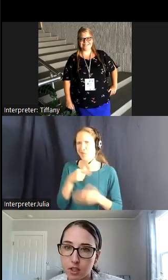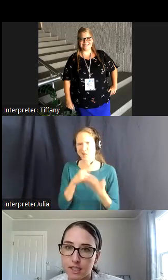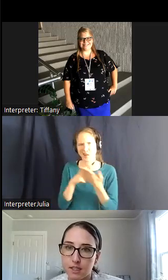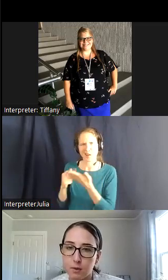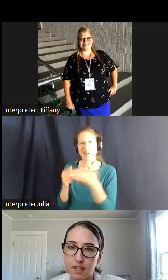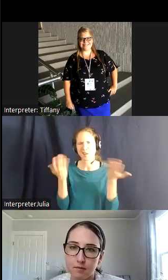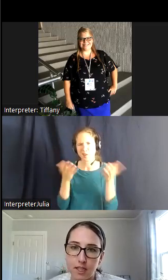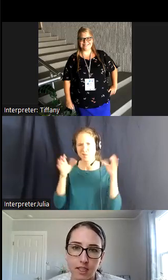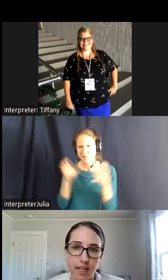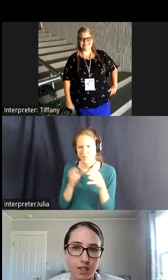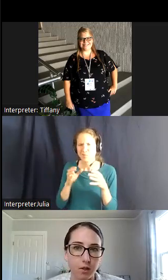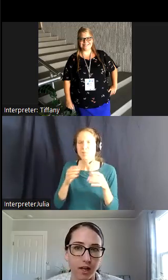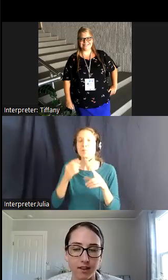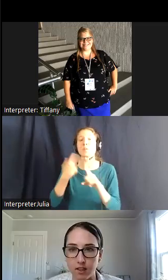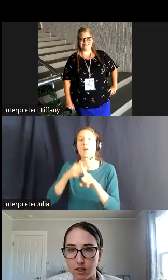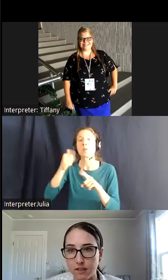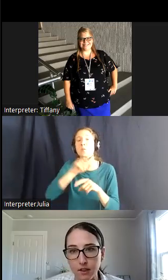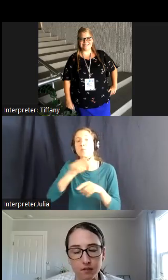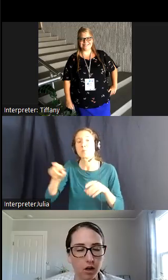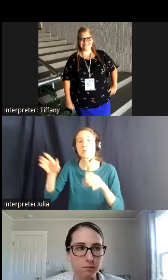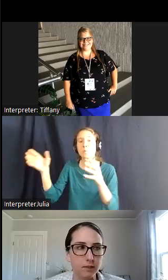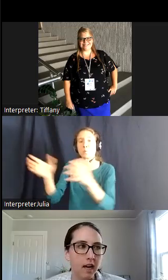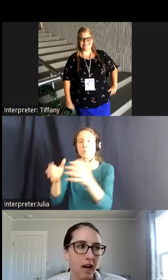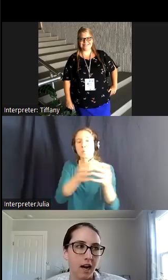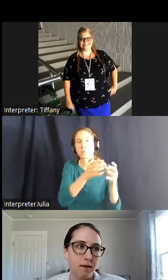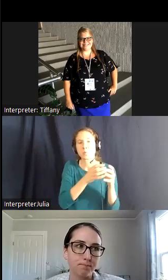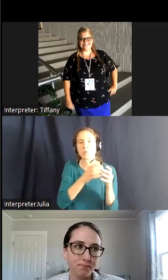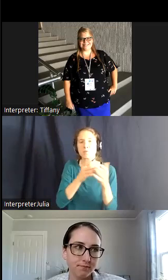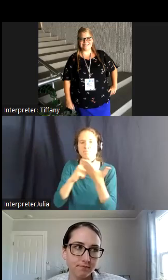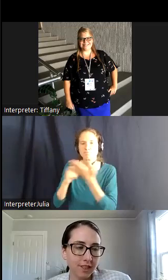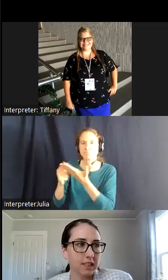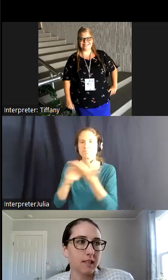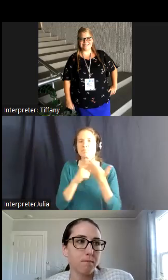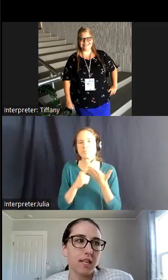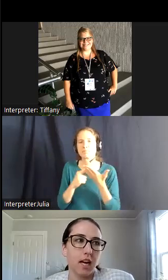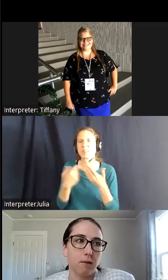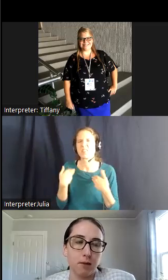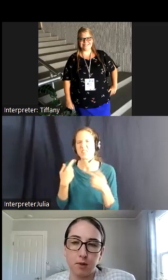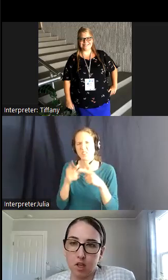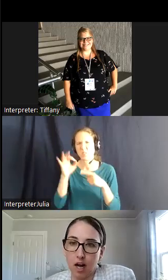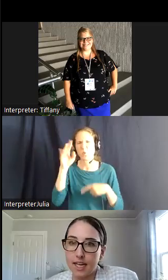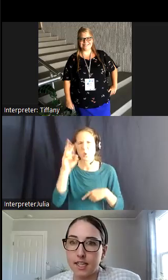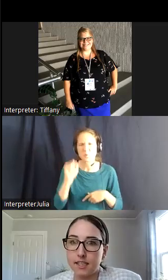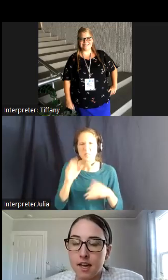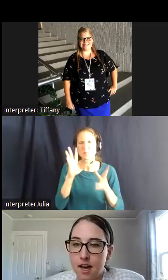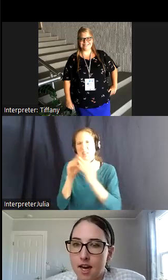different groups that we have been engaging with in our different forums. This is something that comes up a